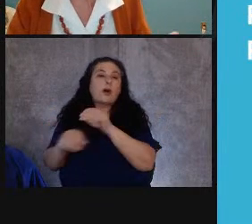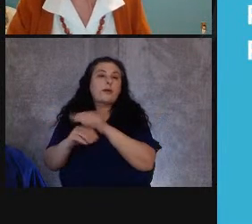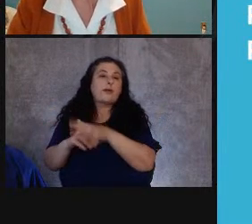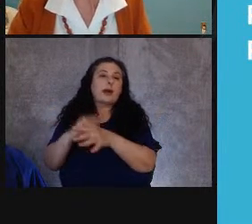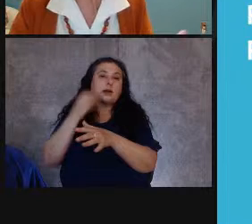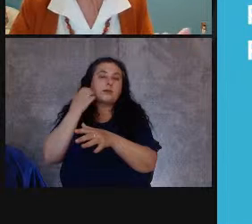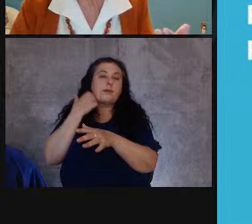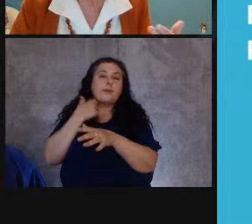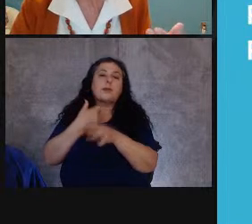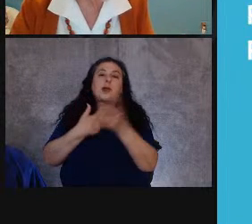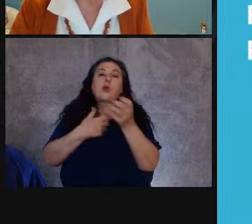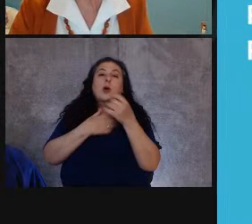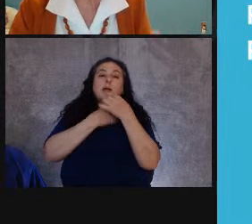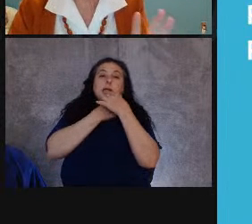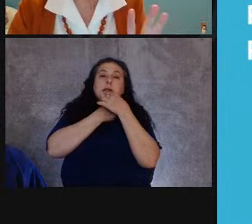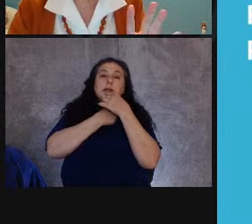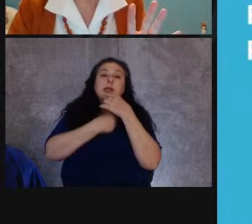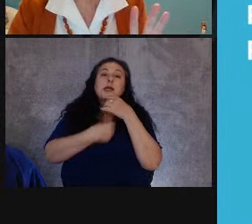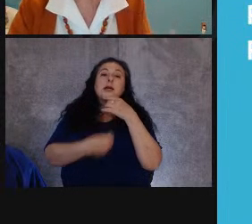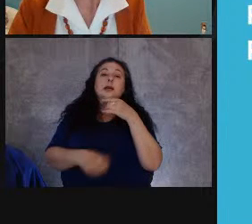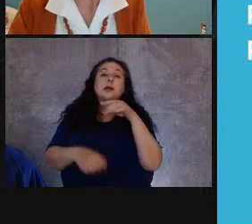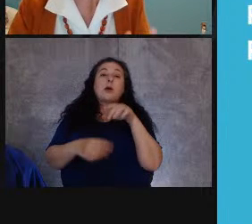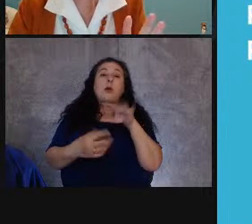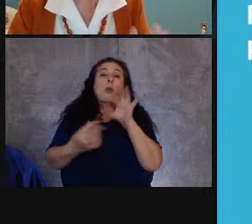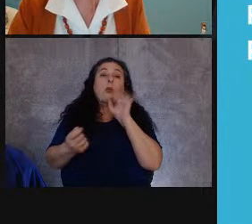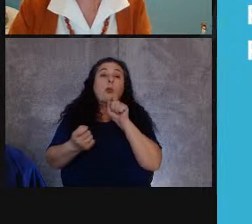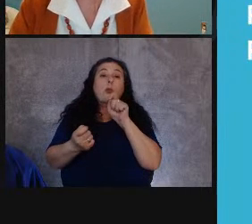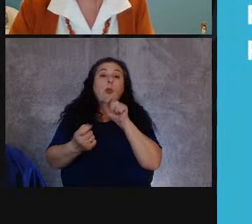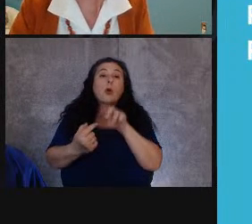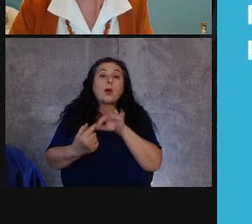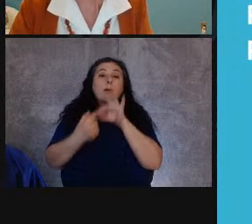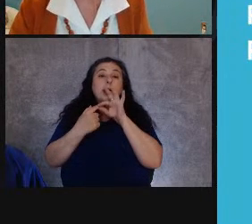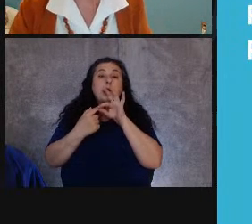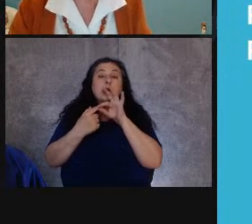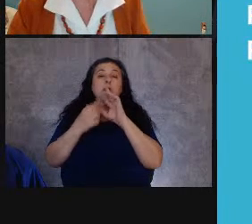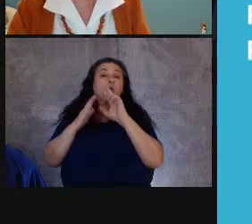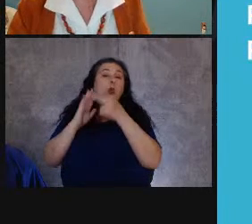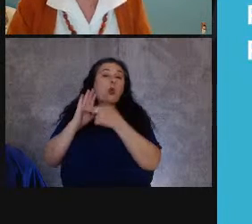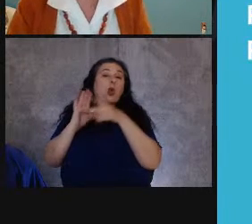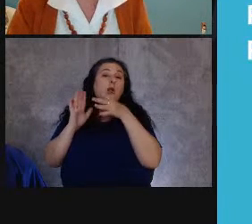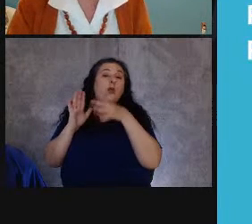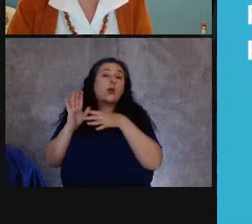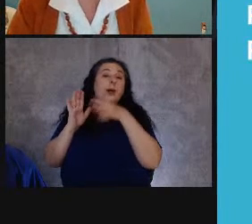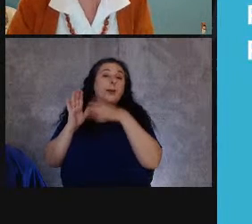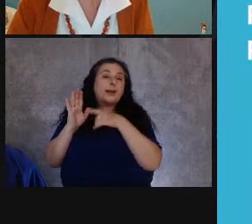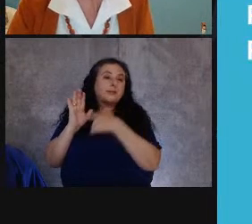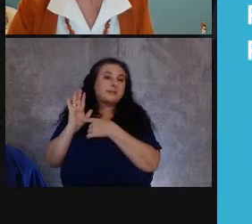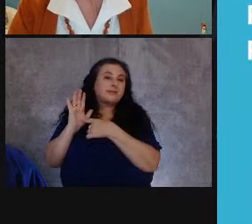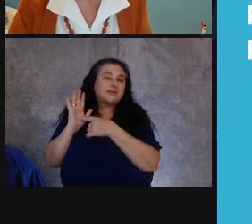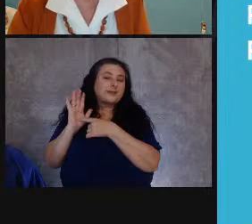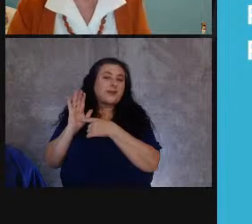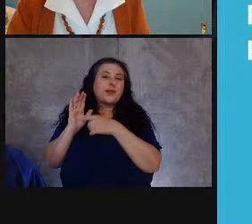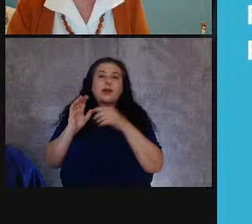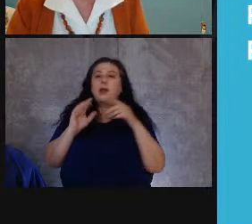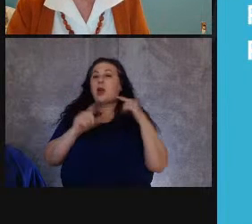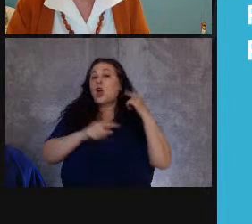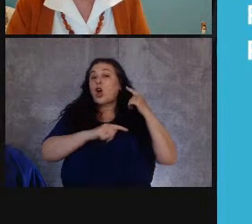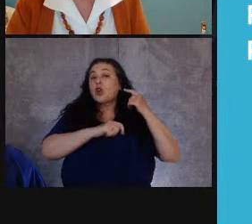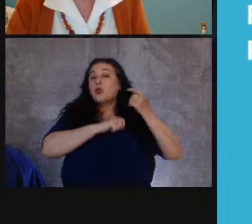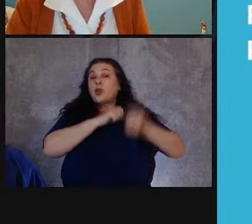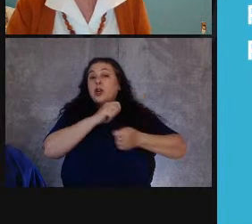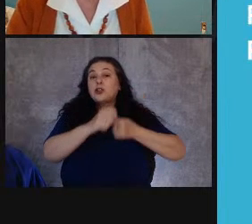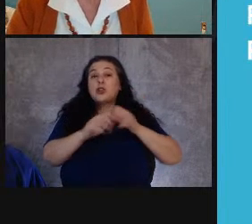I wanted to say, particularly mention the role of women in all of this, because I think in any traditional household,